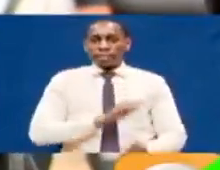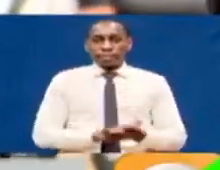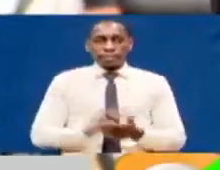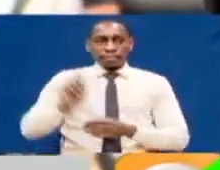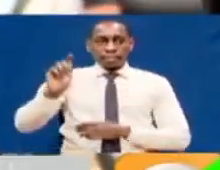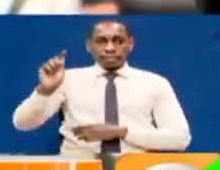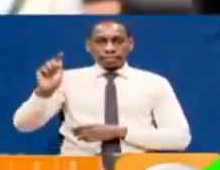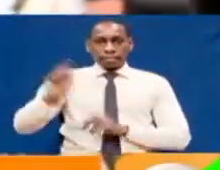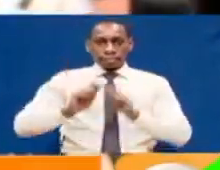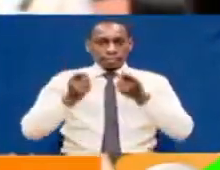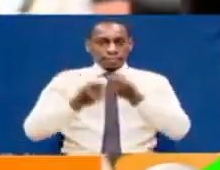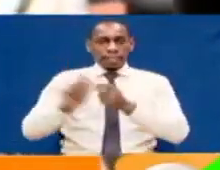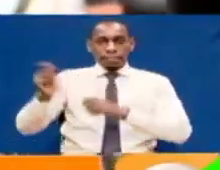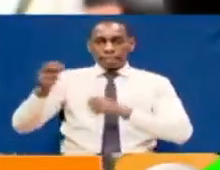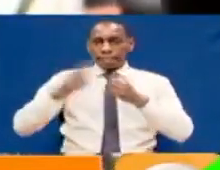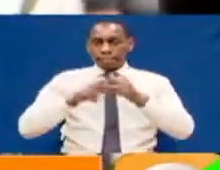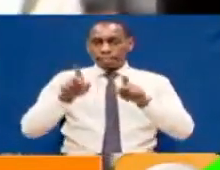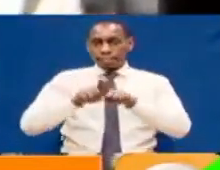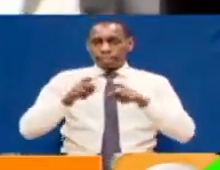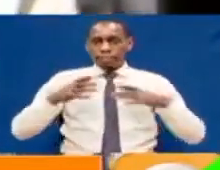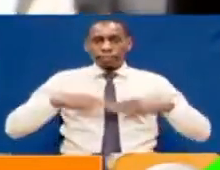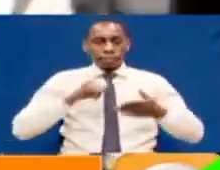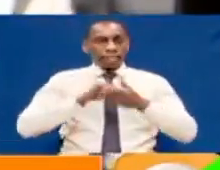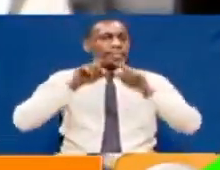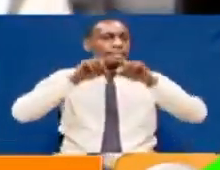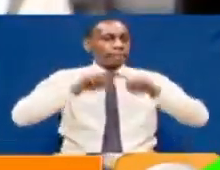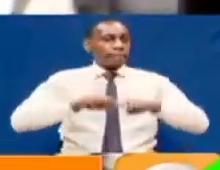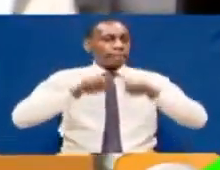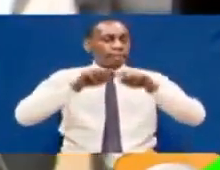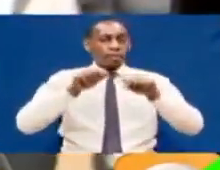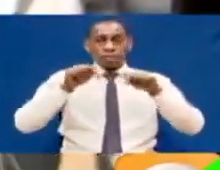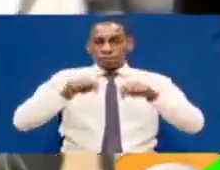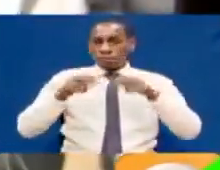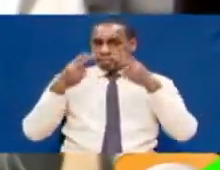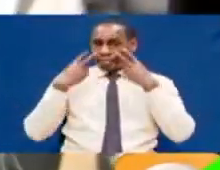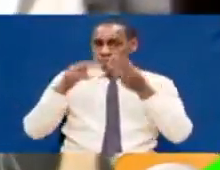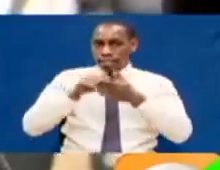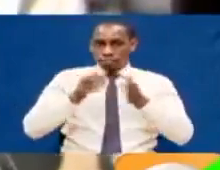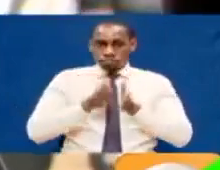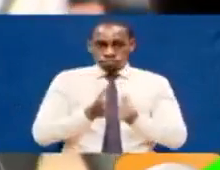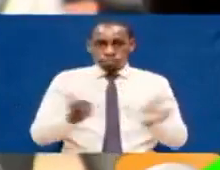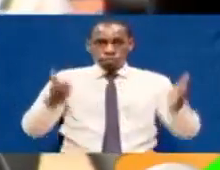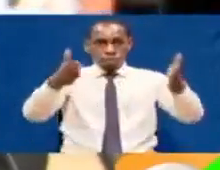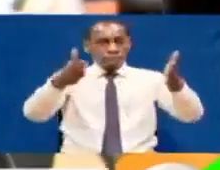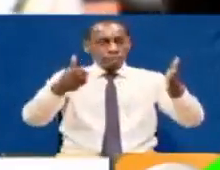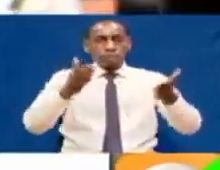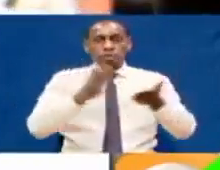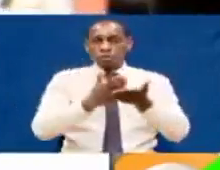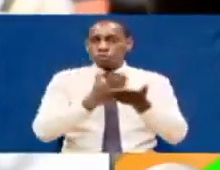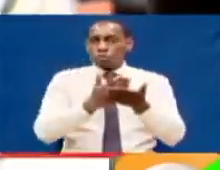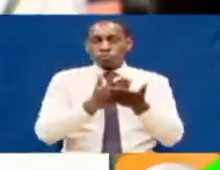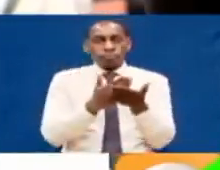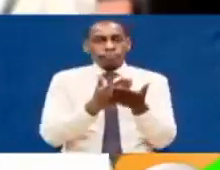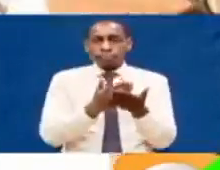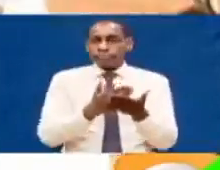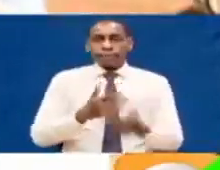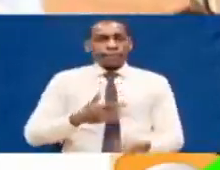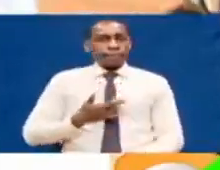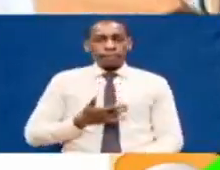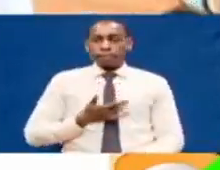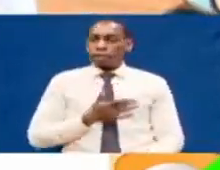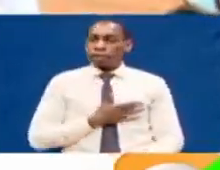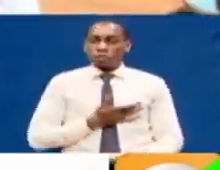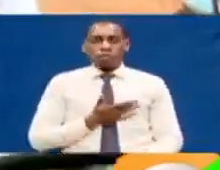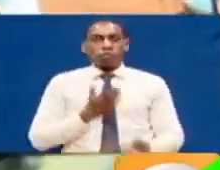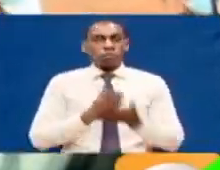Sevens, and the guys who we looked up to, and today seeing him in that coffin is something that has really put us down. It's